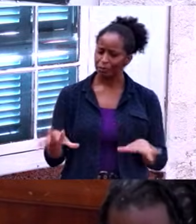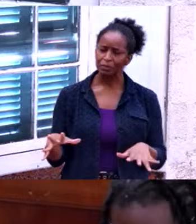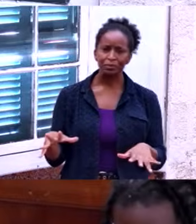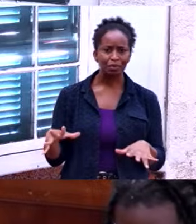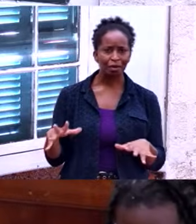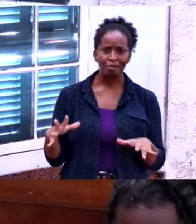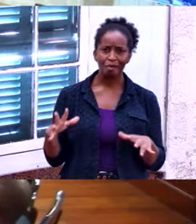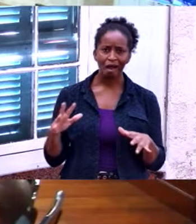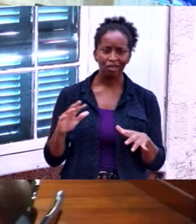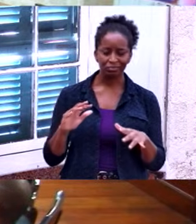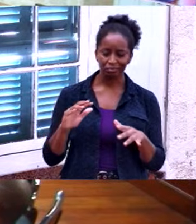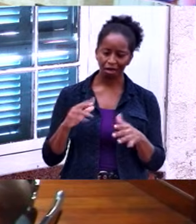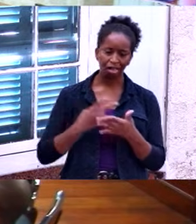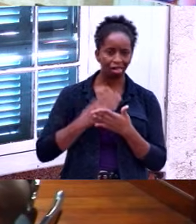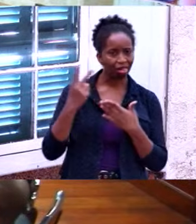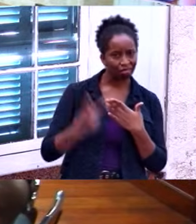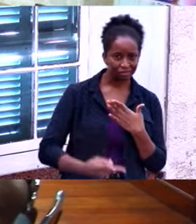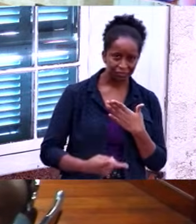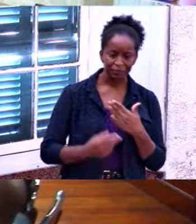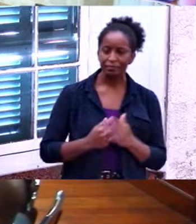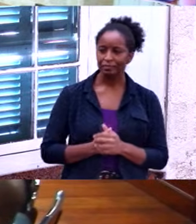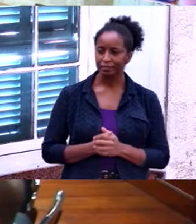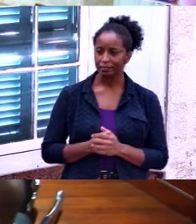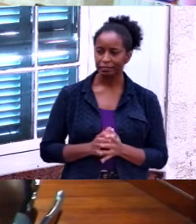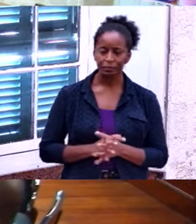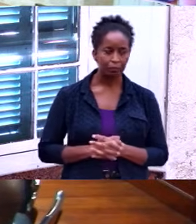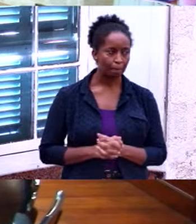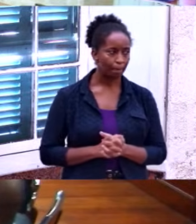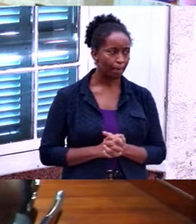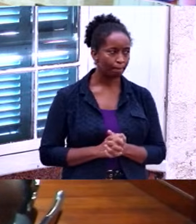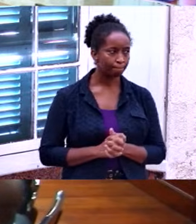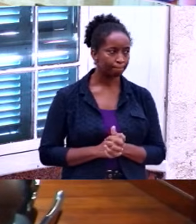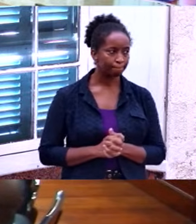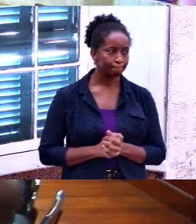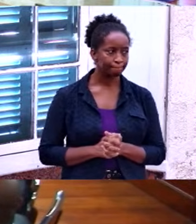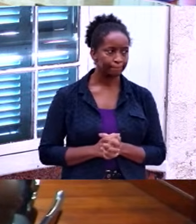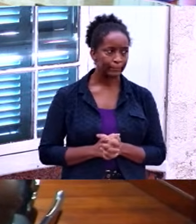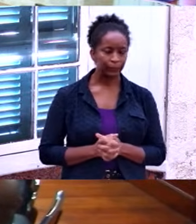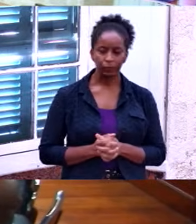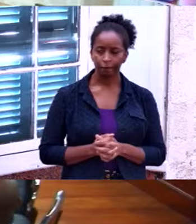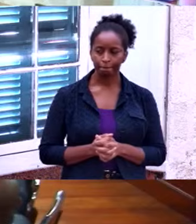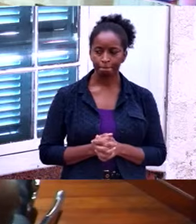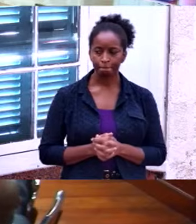to you, Mr. President. Thank you very much, Senator Gregory Nichols.